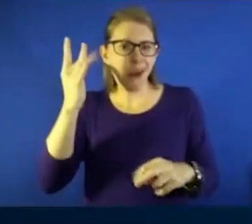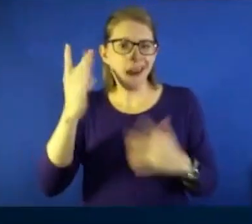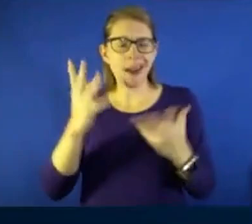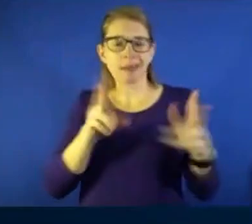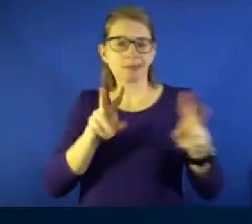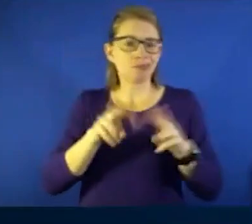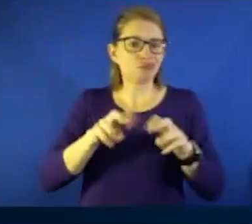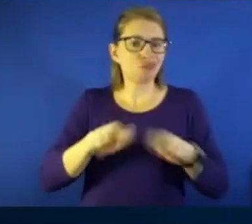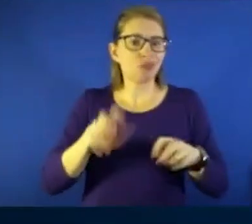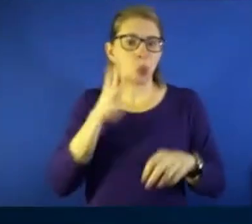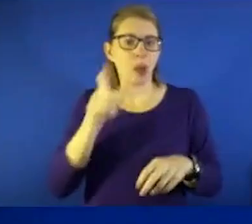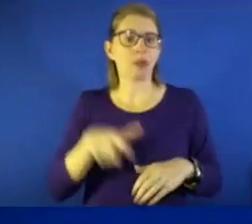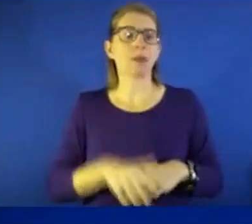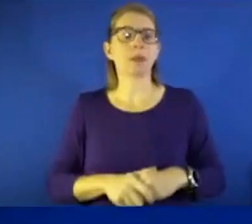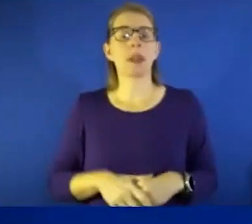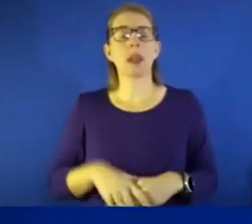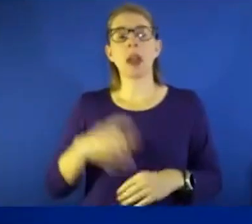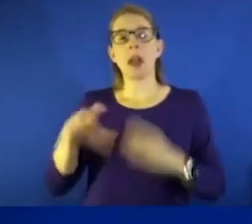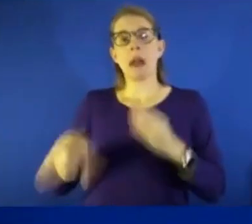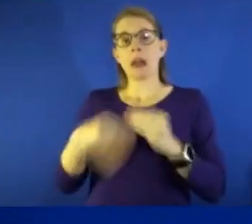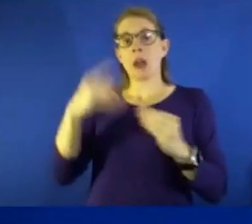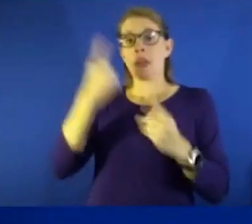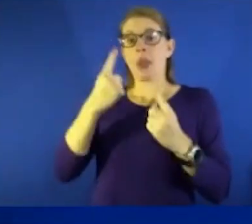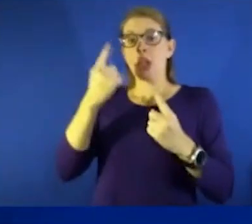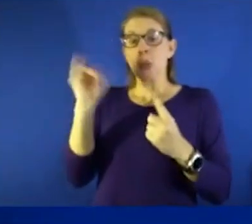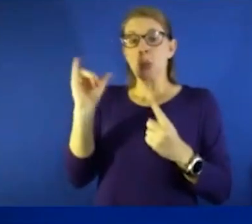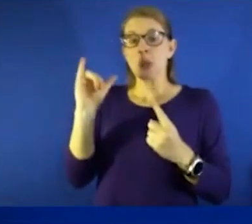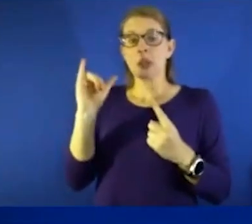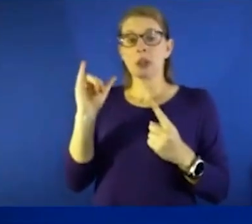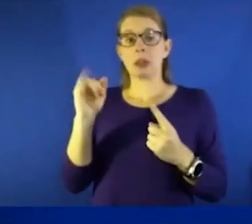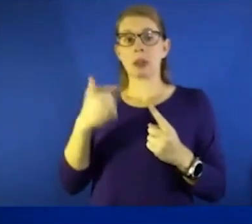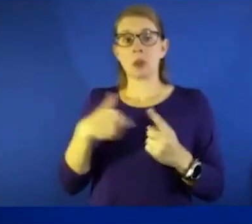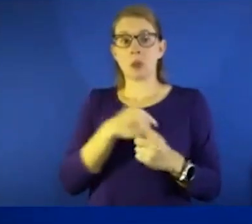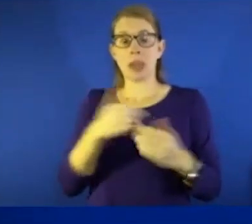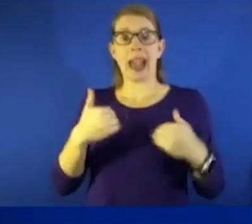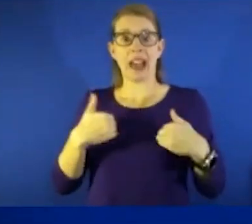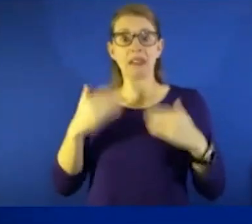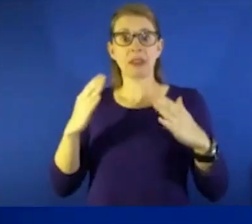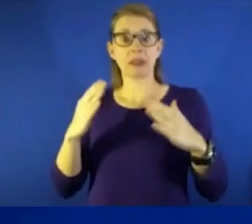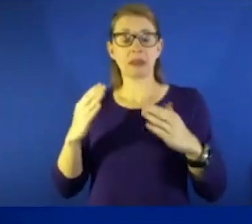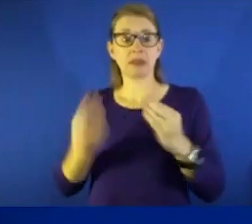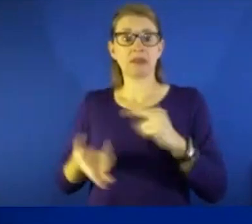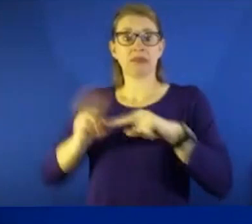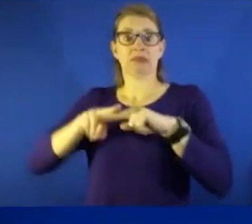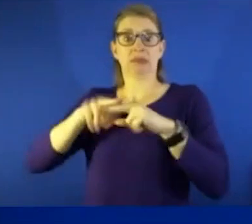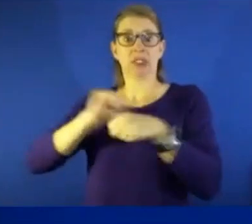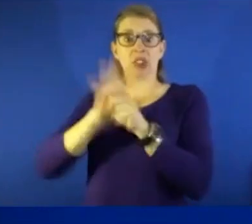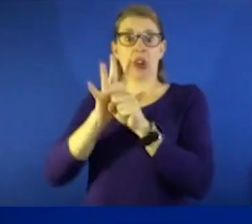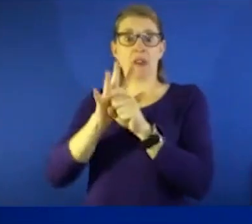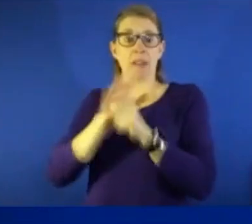think you have to understand that we still have a high number of COVID patients, right? Last March and April, we got down to 3.